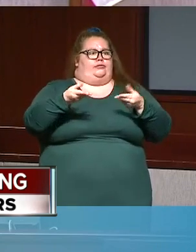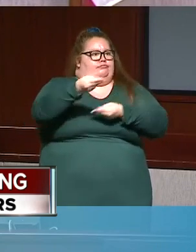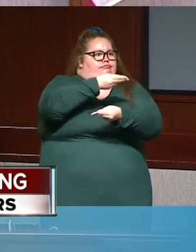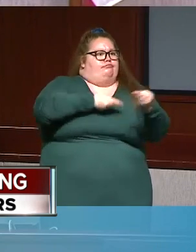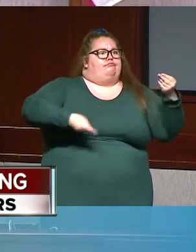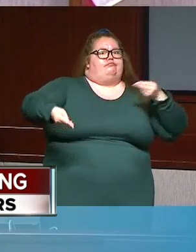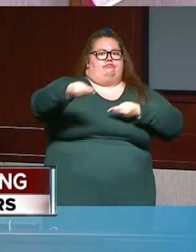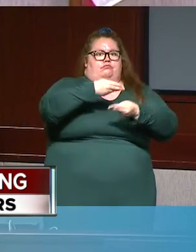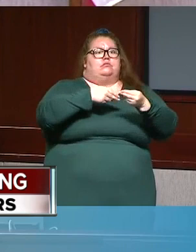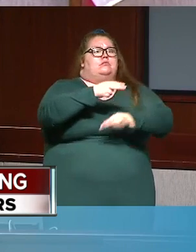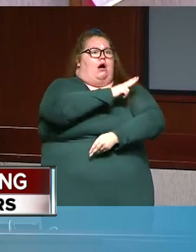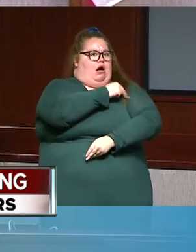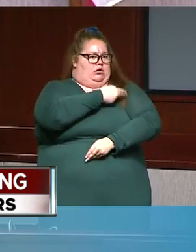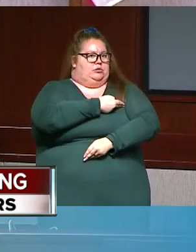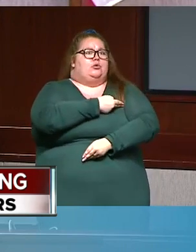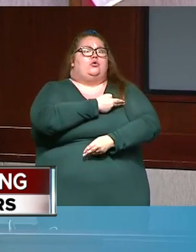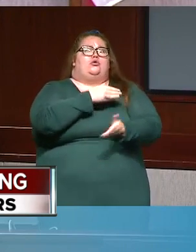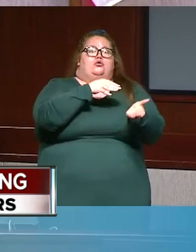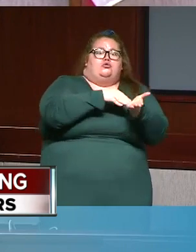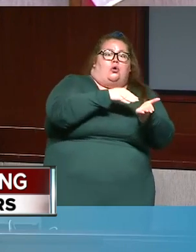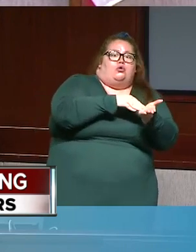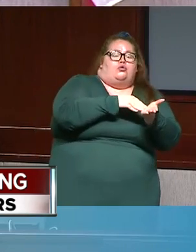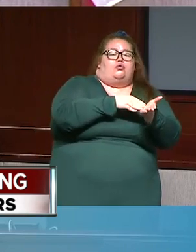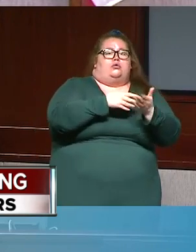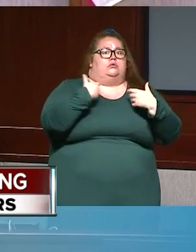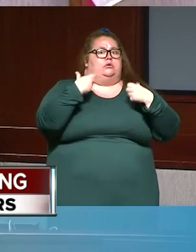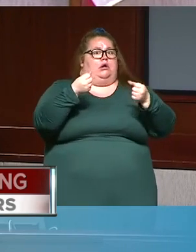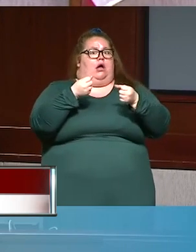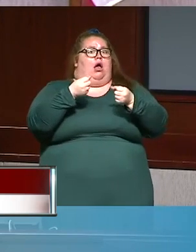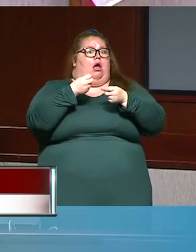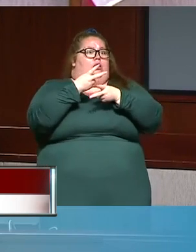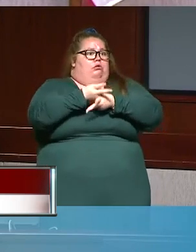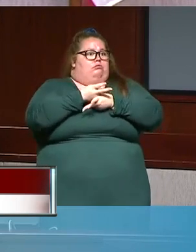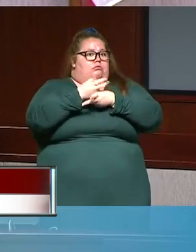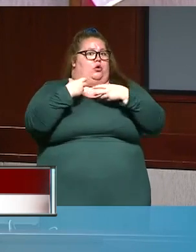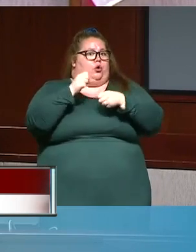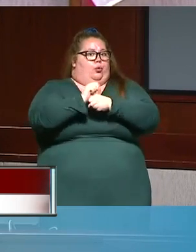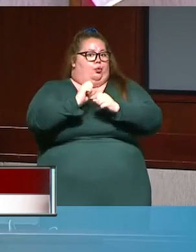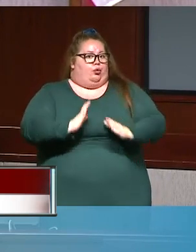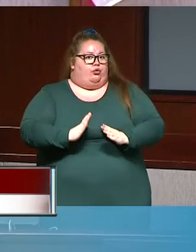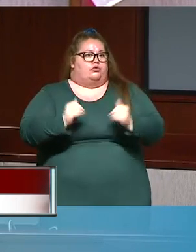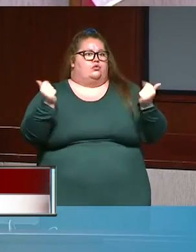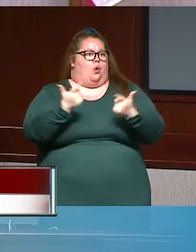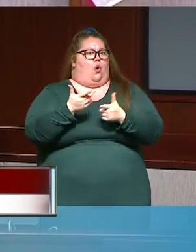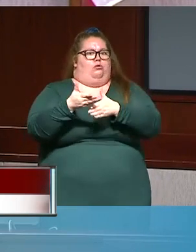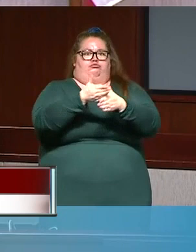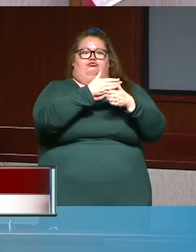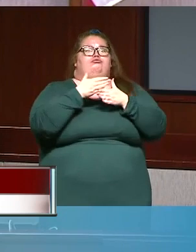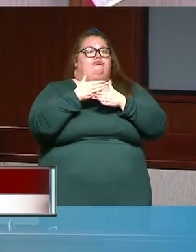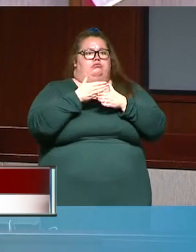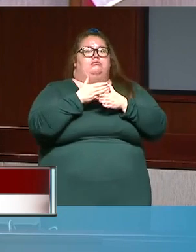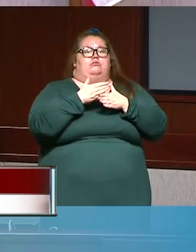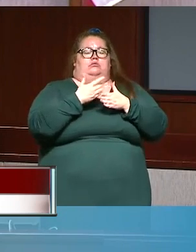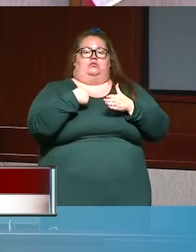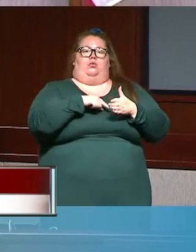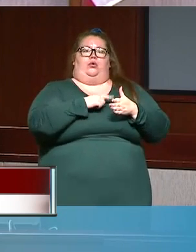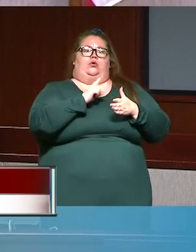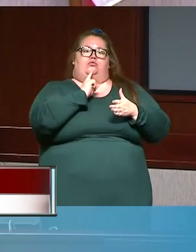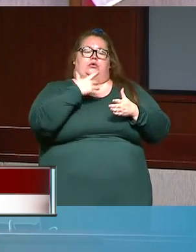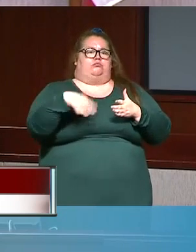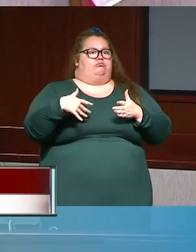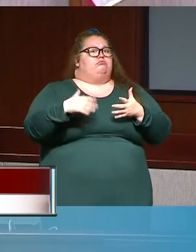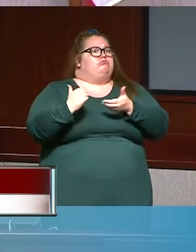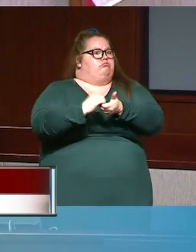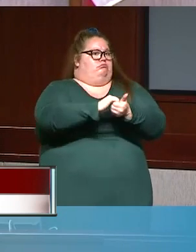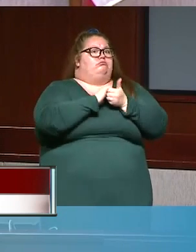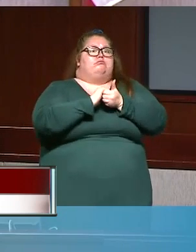as hospitals and as physicians and as healthcare workers. So the hospitals are putting forth an immense amount of effort to be, again,